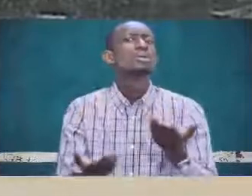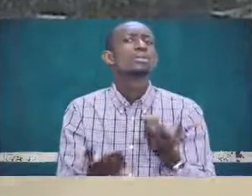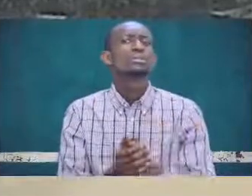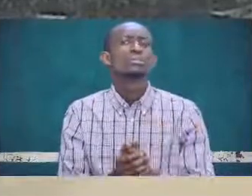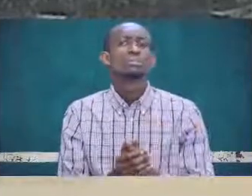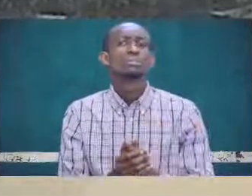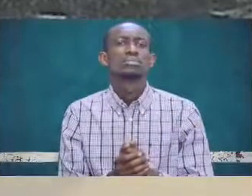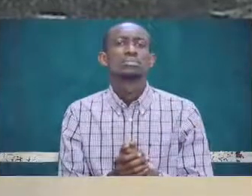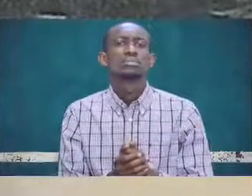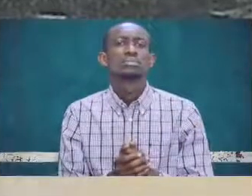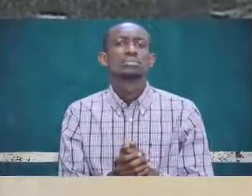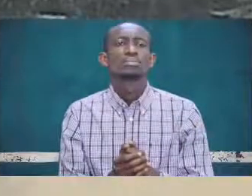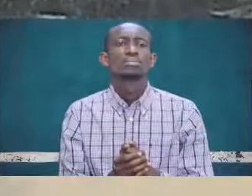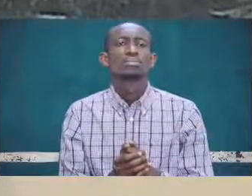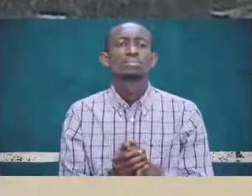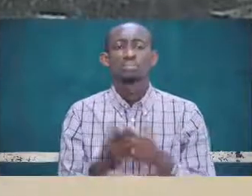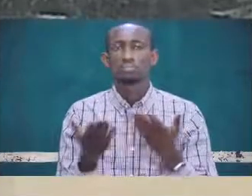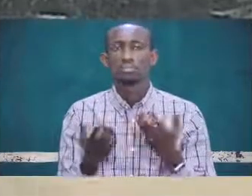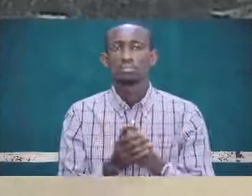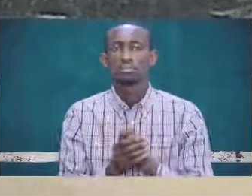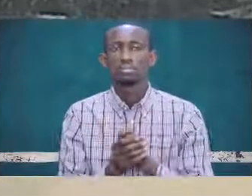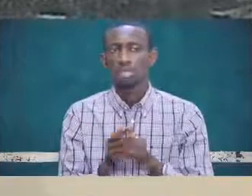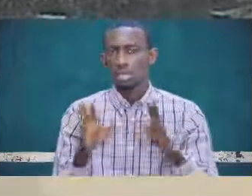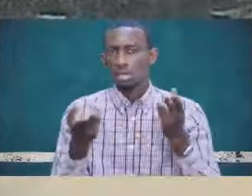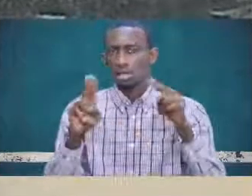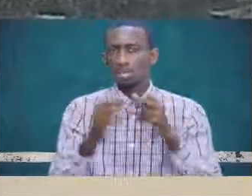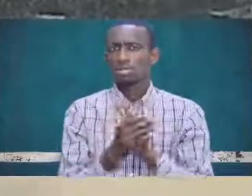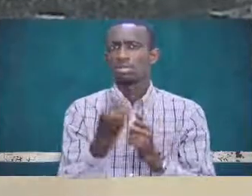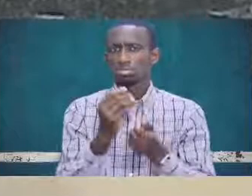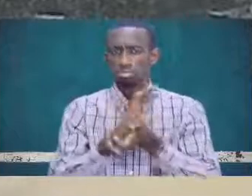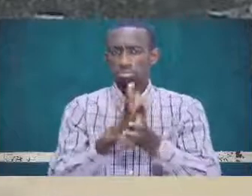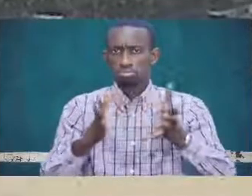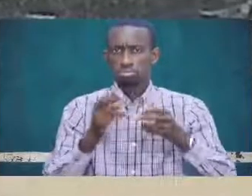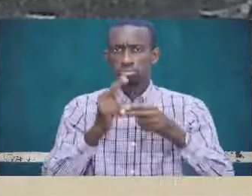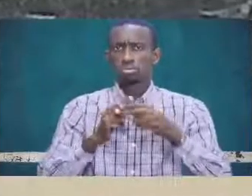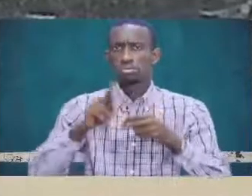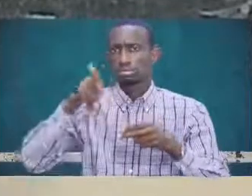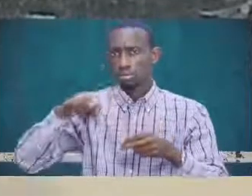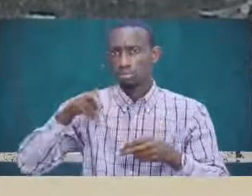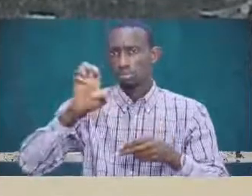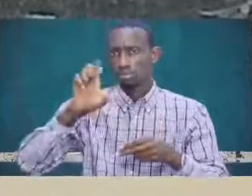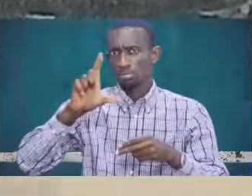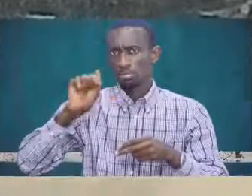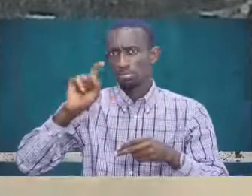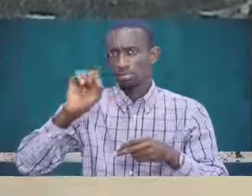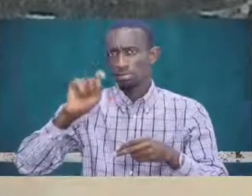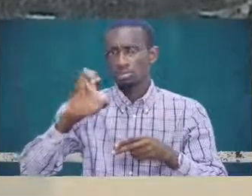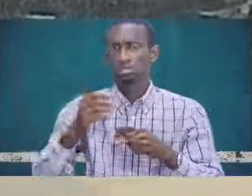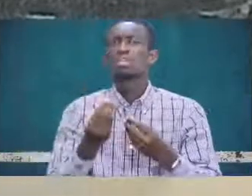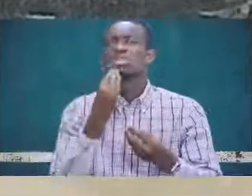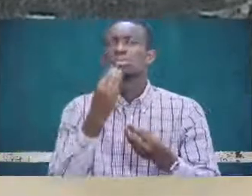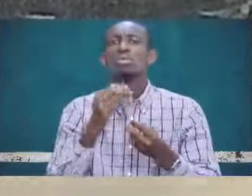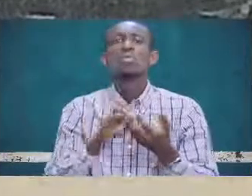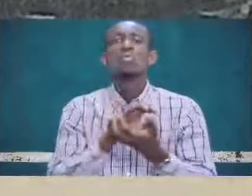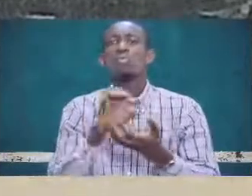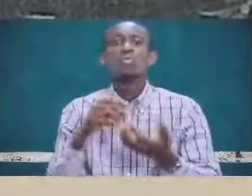wave-like contraction, which is referred to as a peristalsis. If I say peristalsis, I can refer to as a rhythmic movement of food